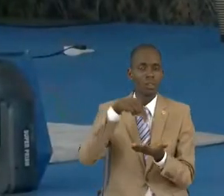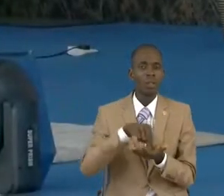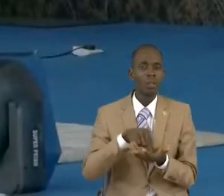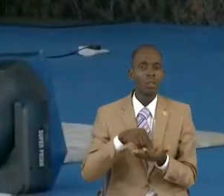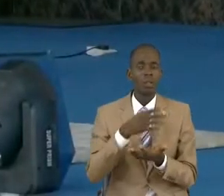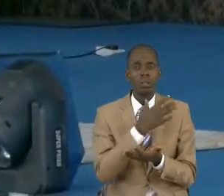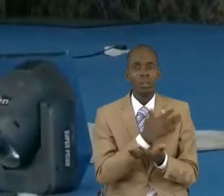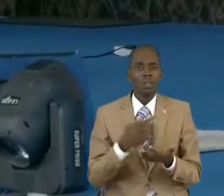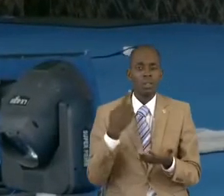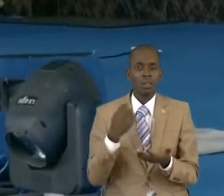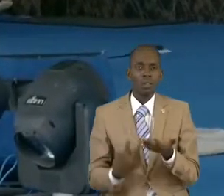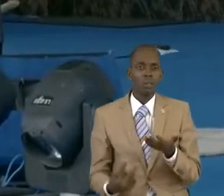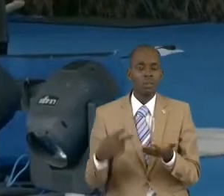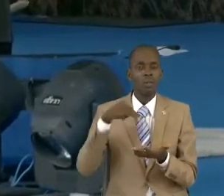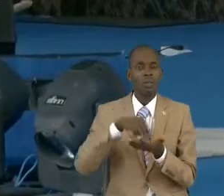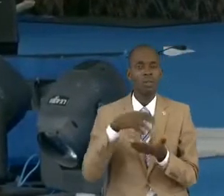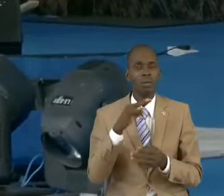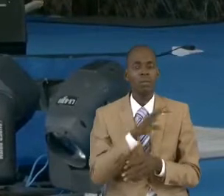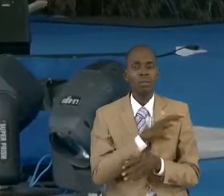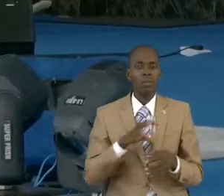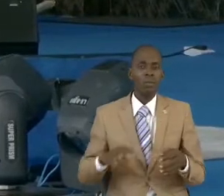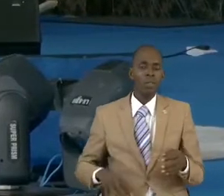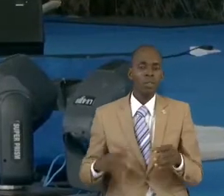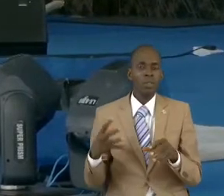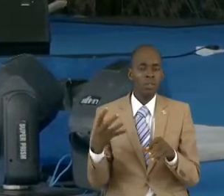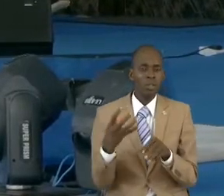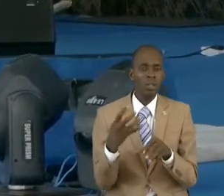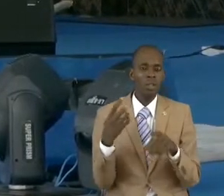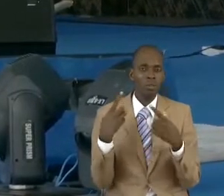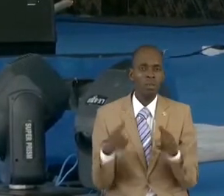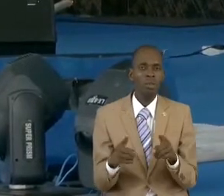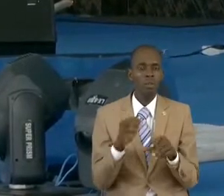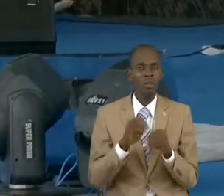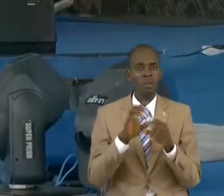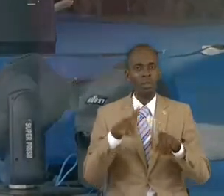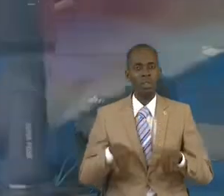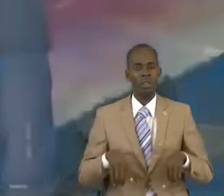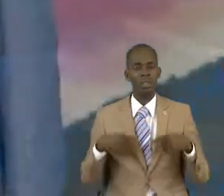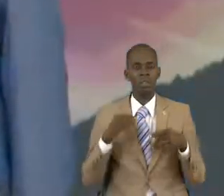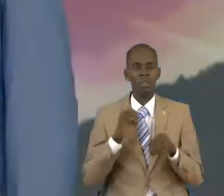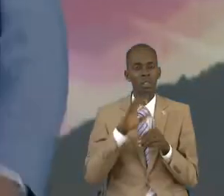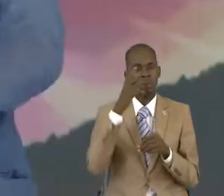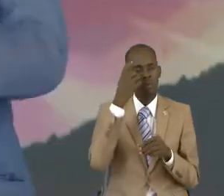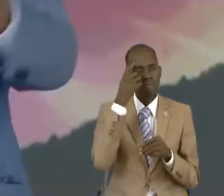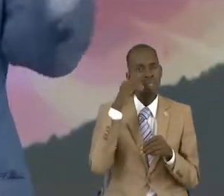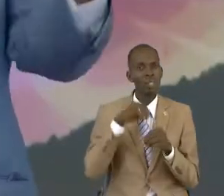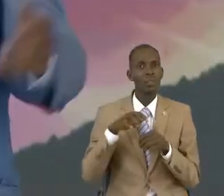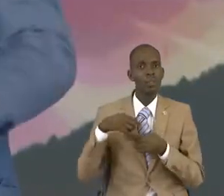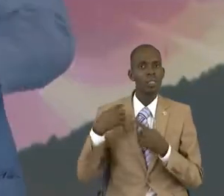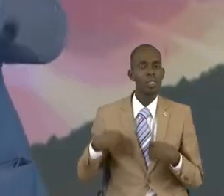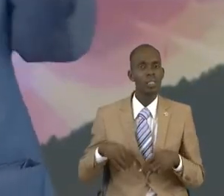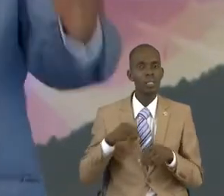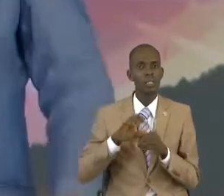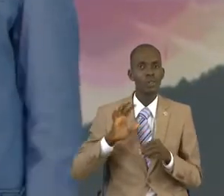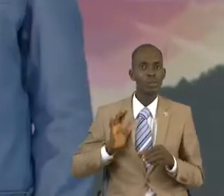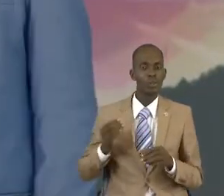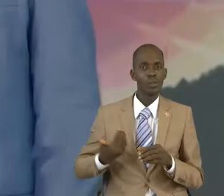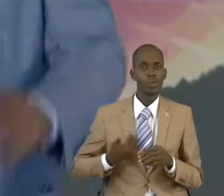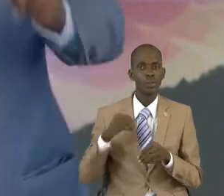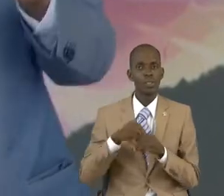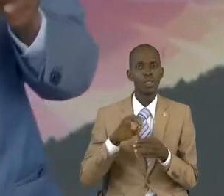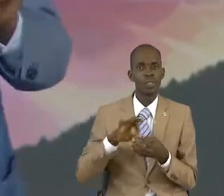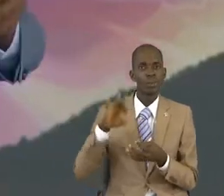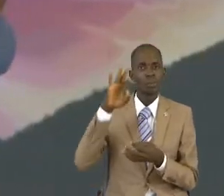of Christ takes effect in your heart, in your mind, in your soul, in your spirit, in your